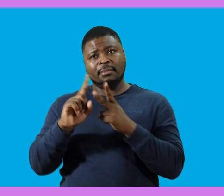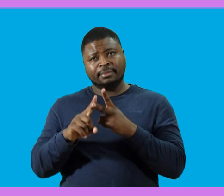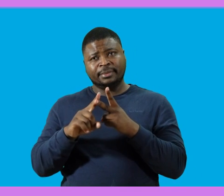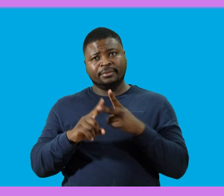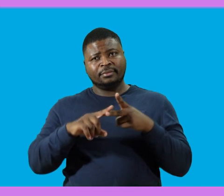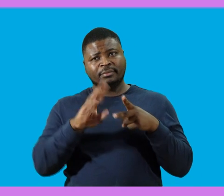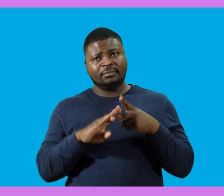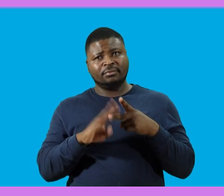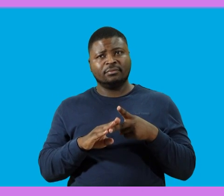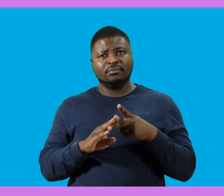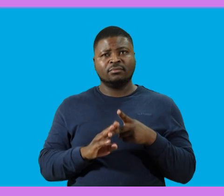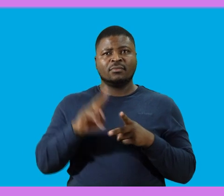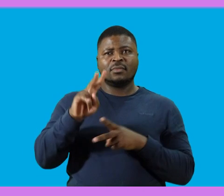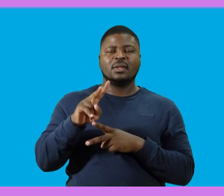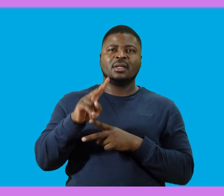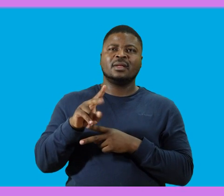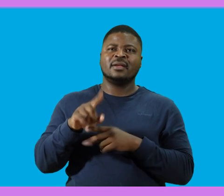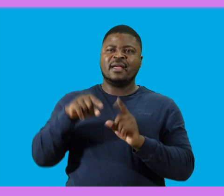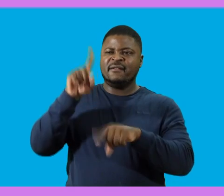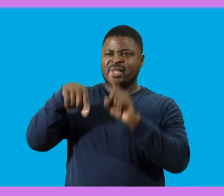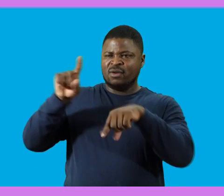would be fuel,